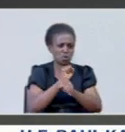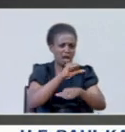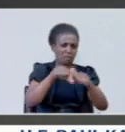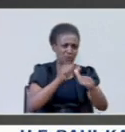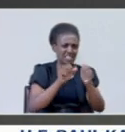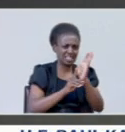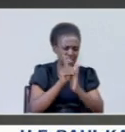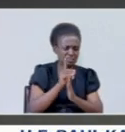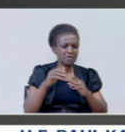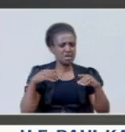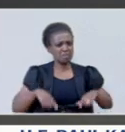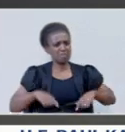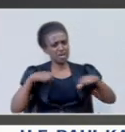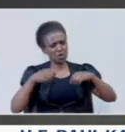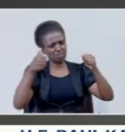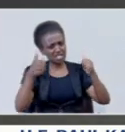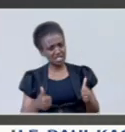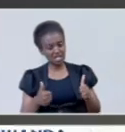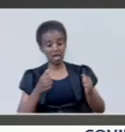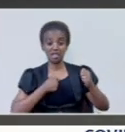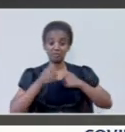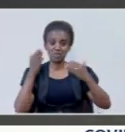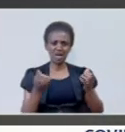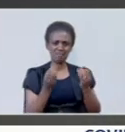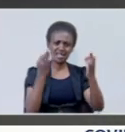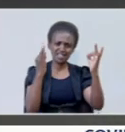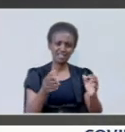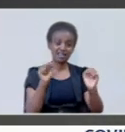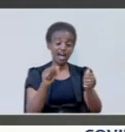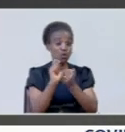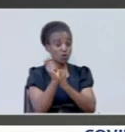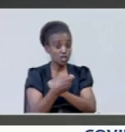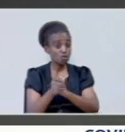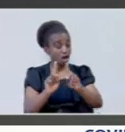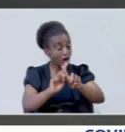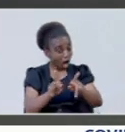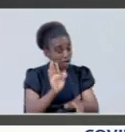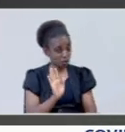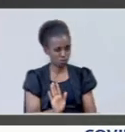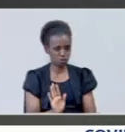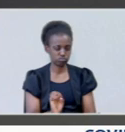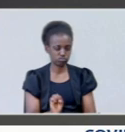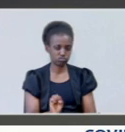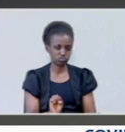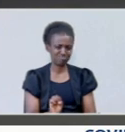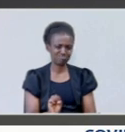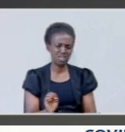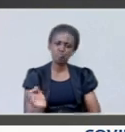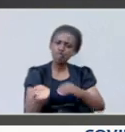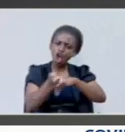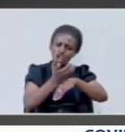welfare of citizens, a lot, but not all. Instead, some things may now take precedence over others to make everything else